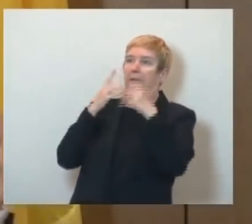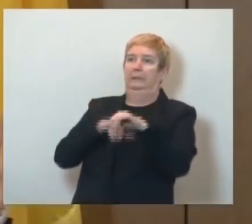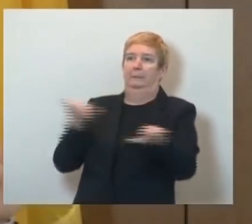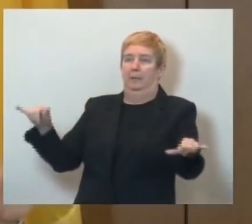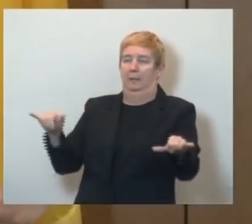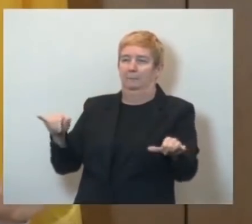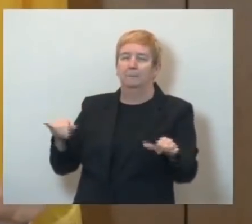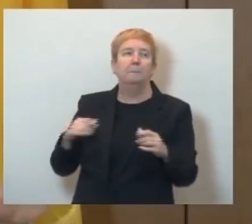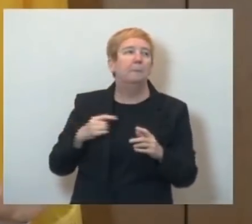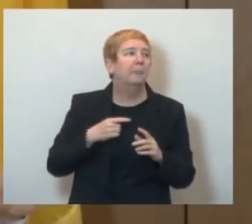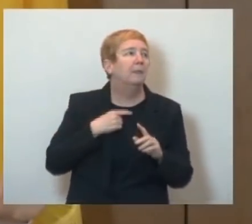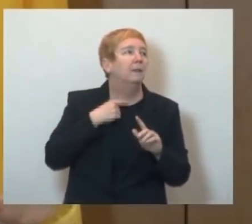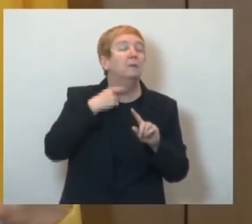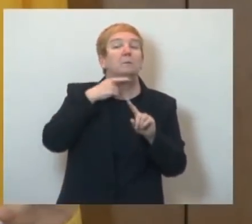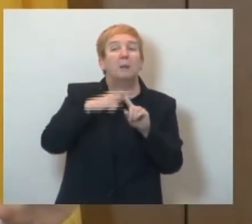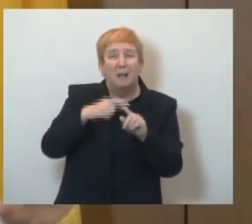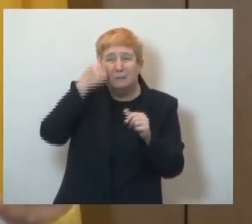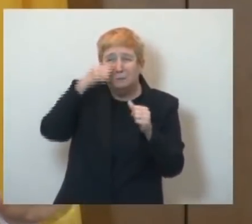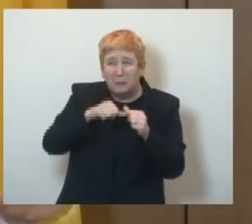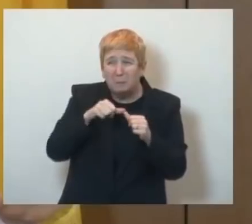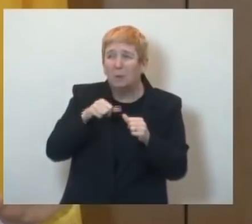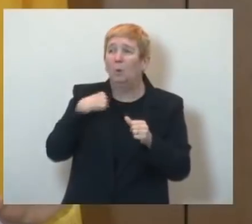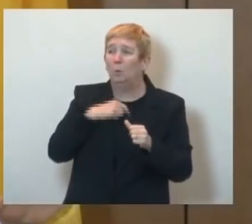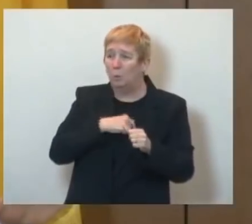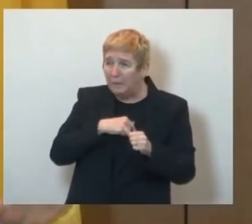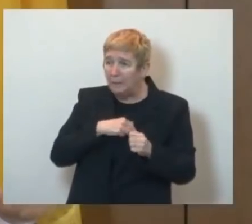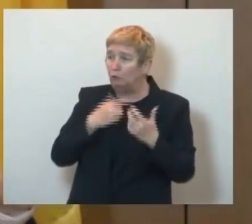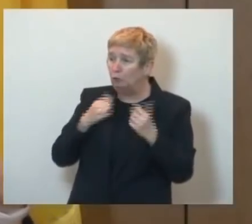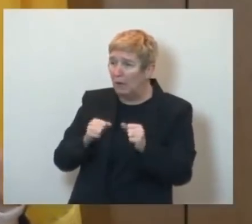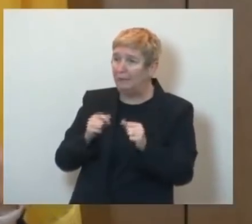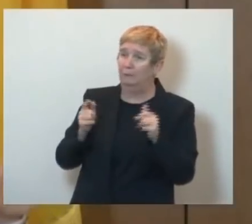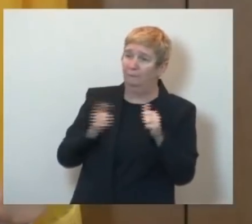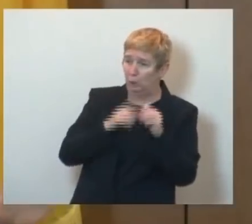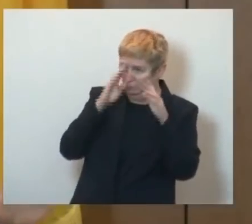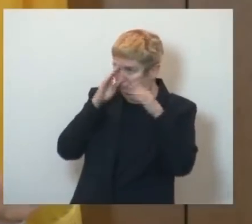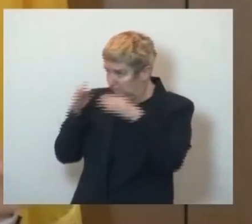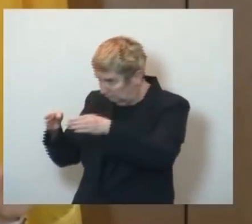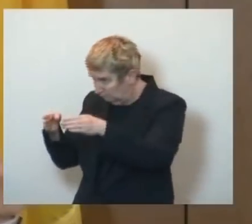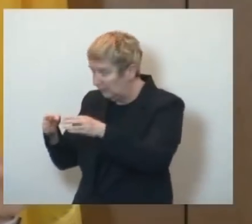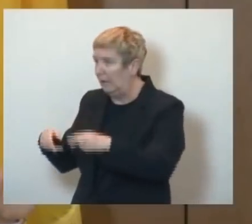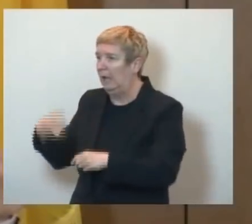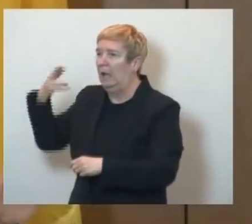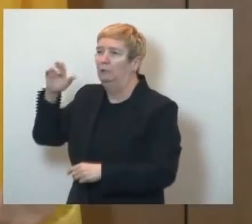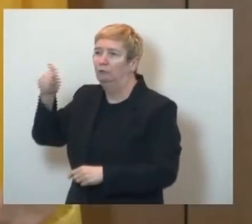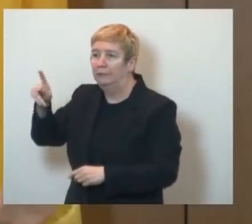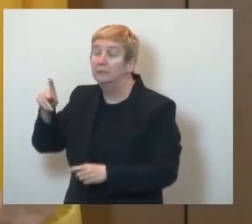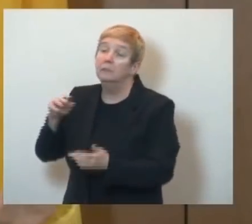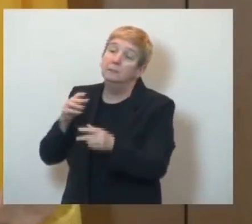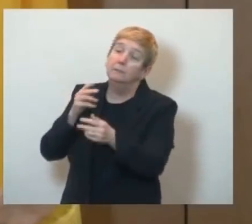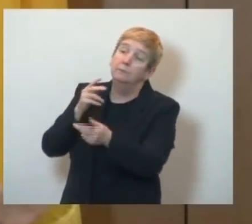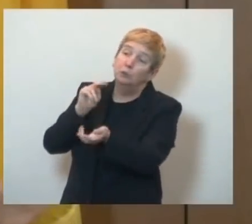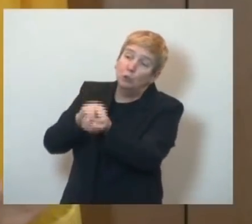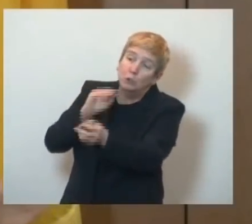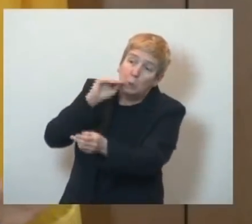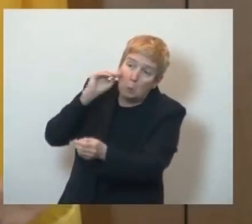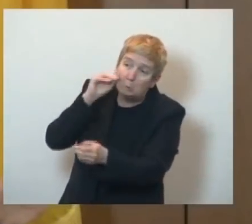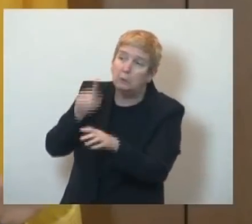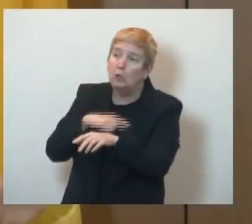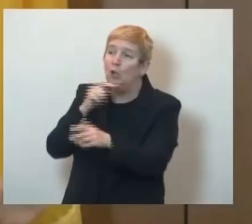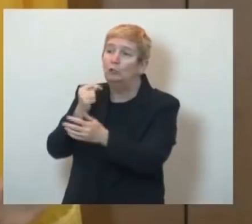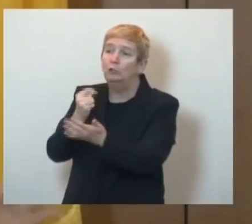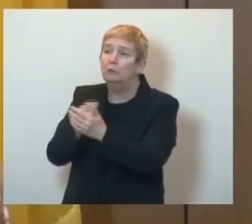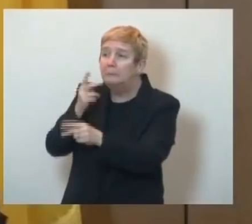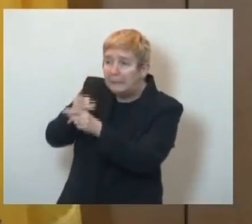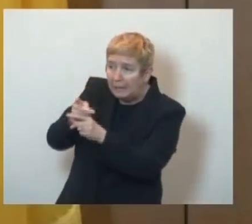are pushing out getting to every high-risk area, primarily nursing homes, but not exclusively. But we